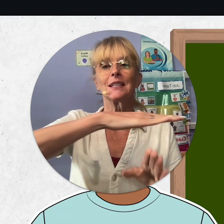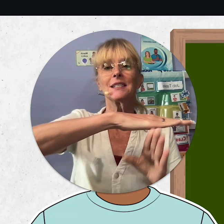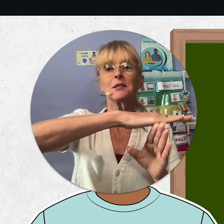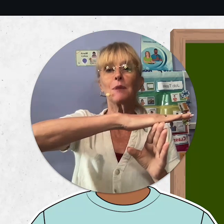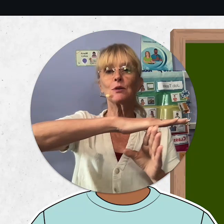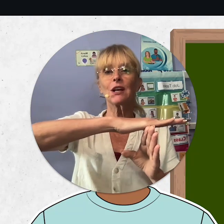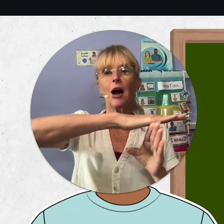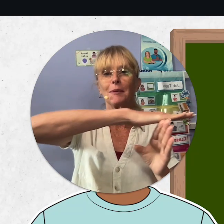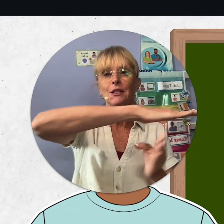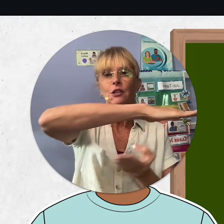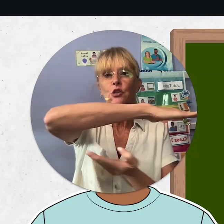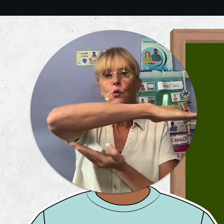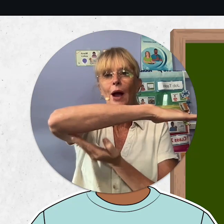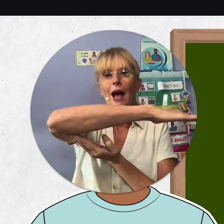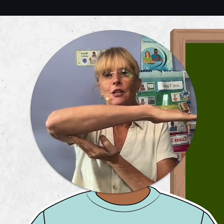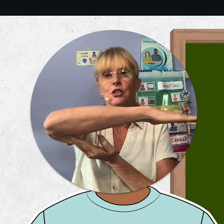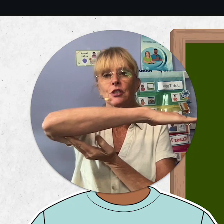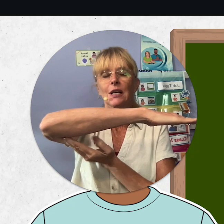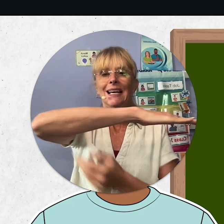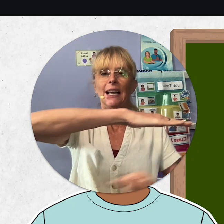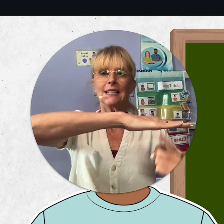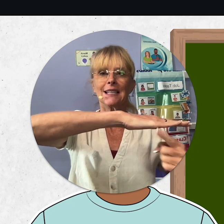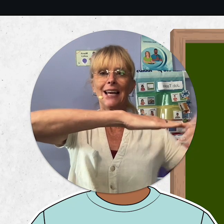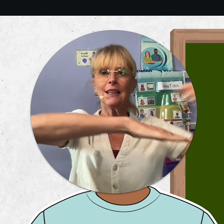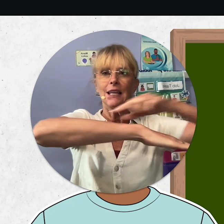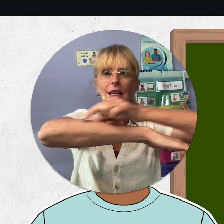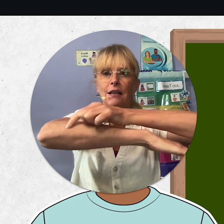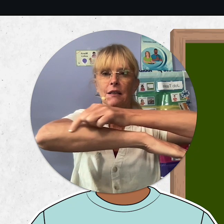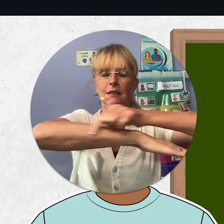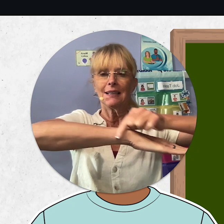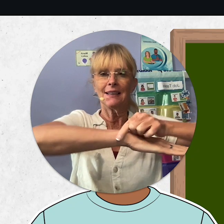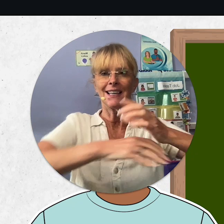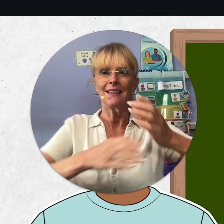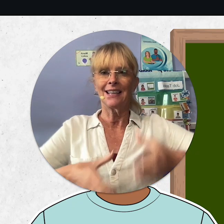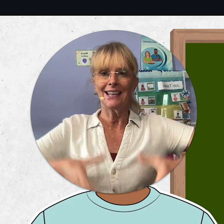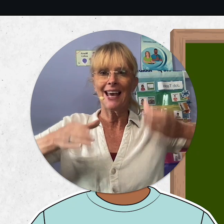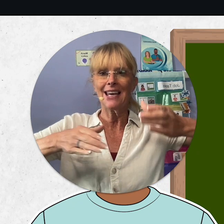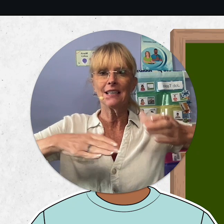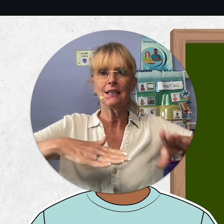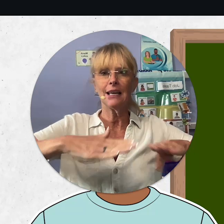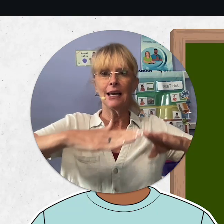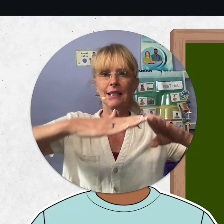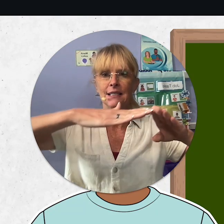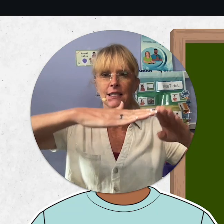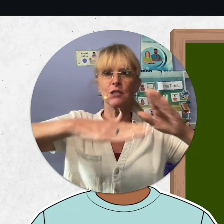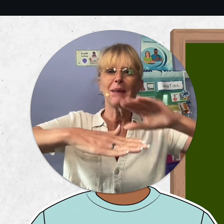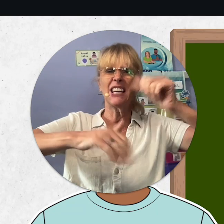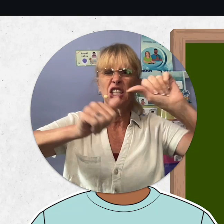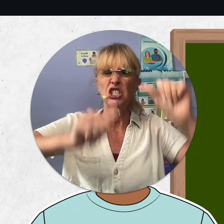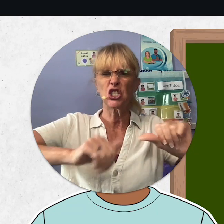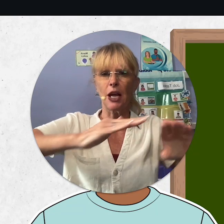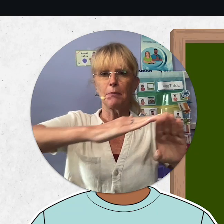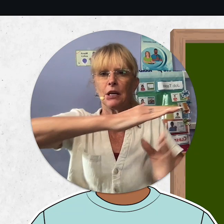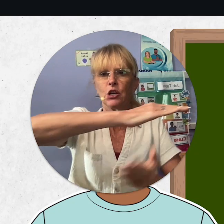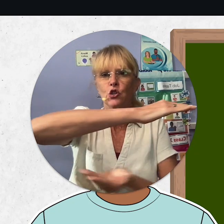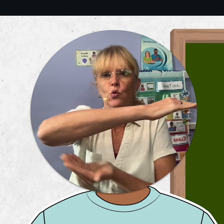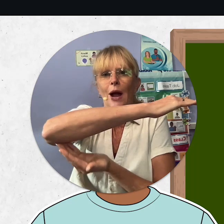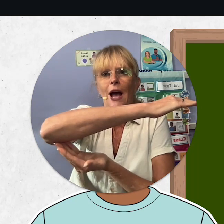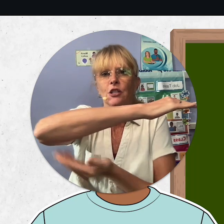So this is most common, trash. It's like the can, and this is making the